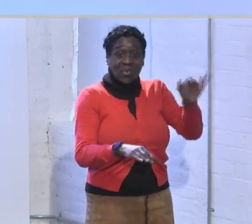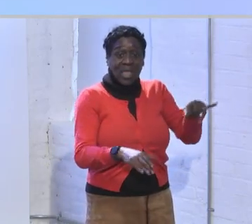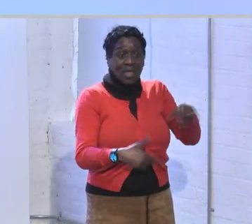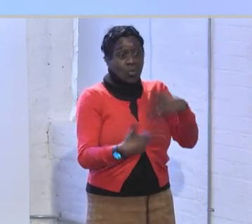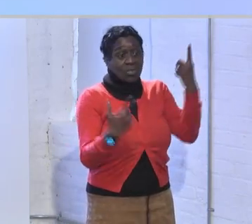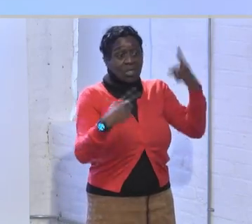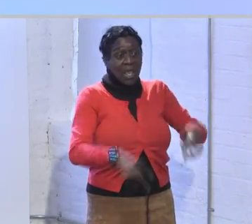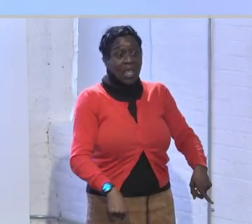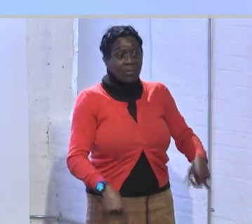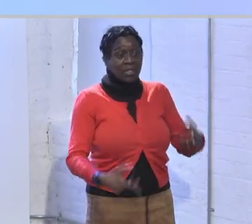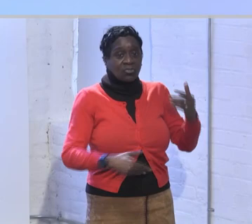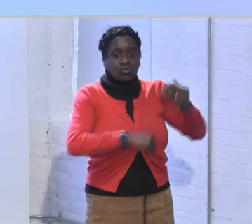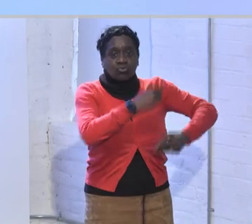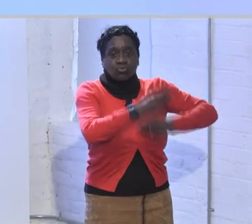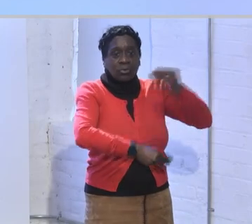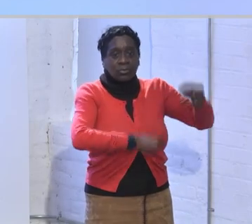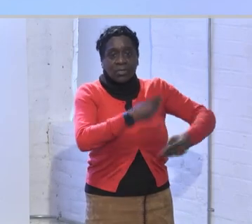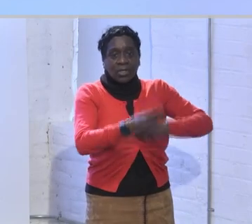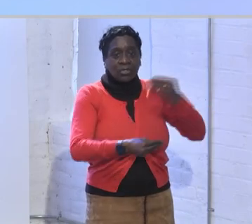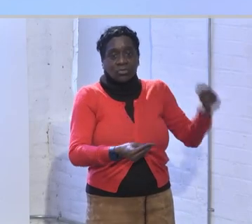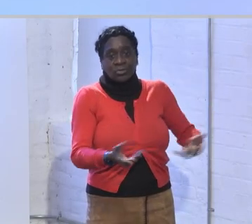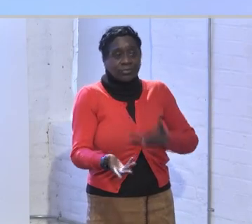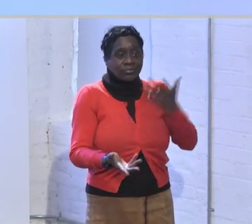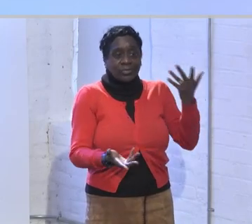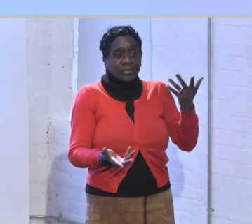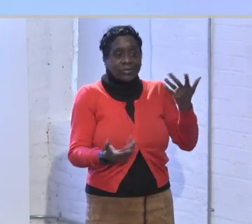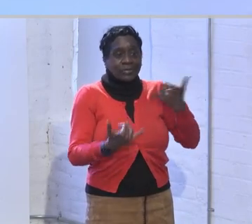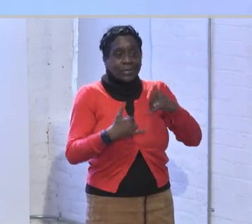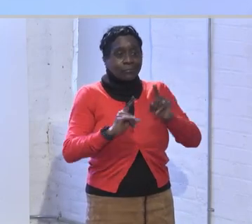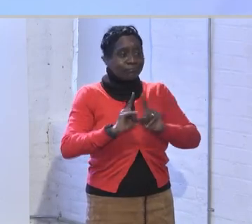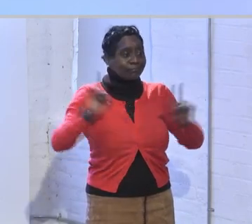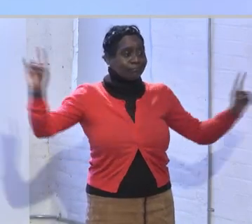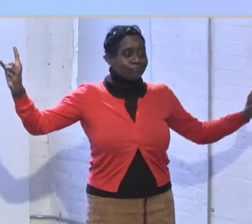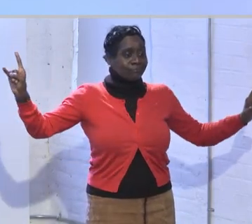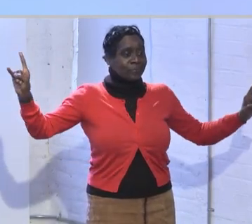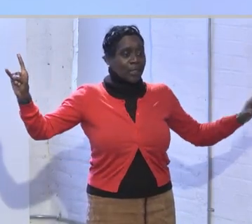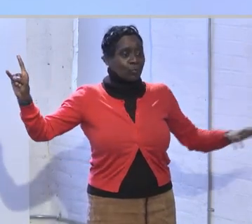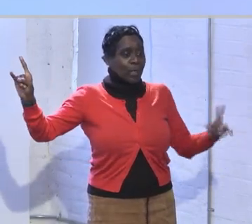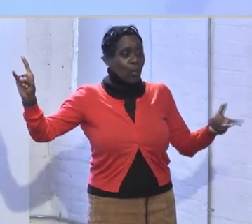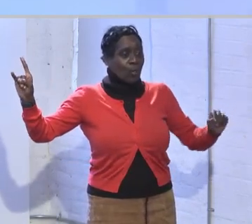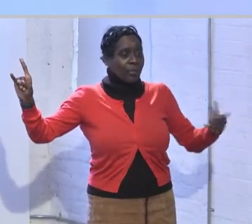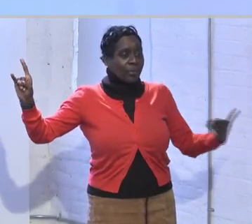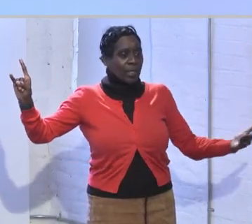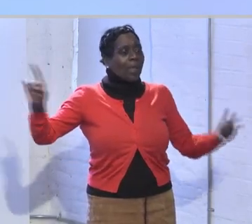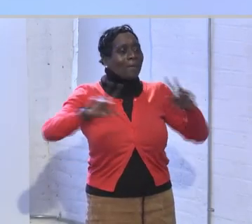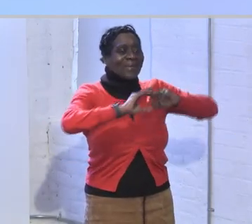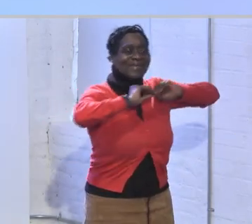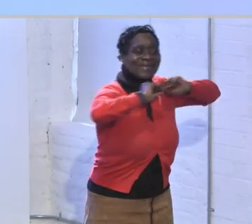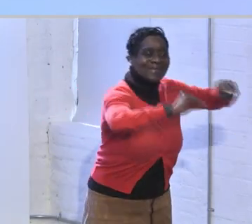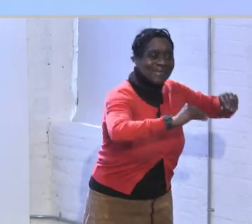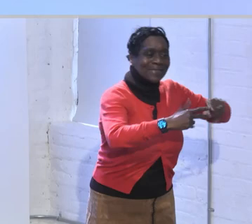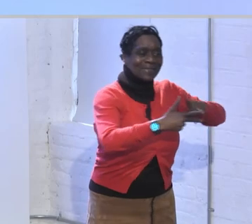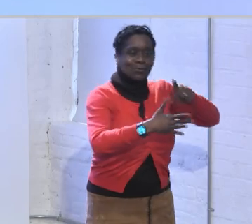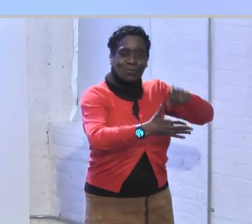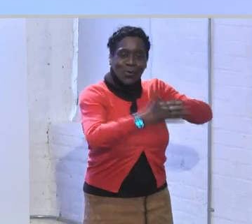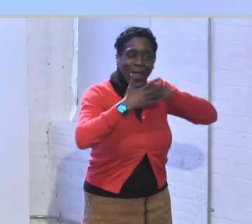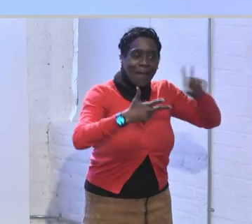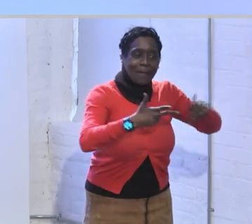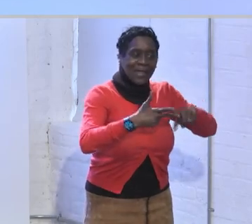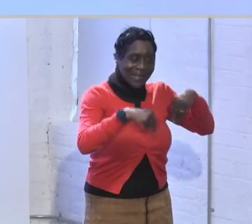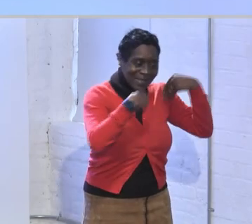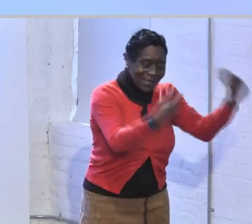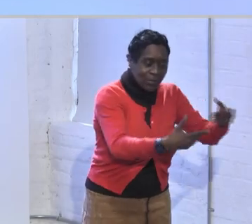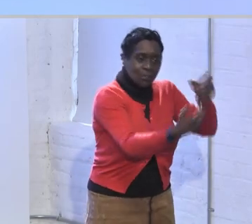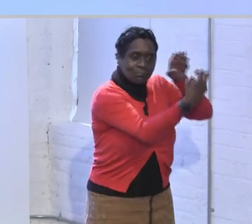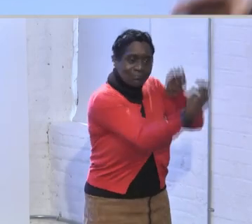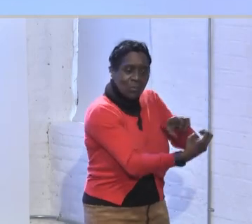going to happen? It's going to be a generation that sort of walks away from God and does their own thing. But teach them the statutes. Put those on the table.